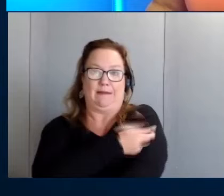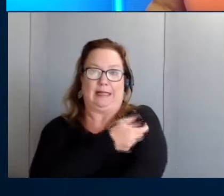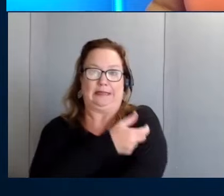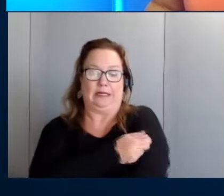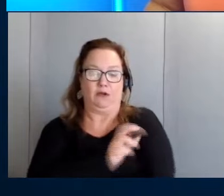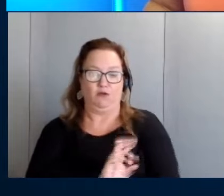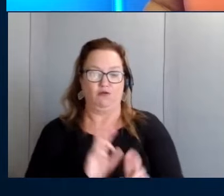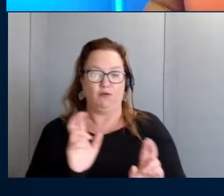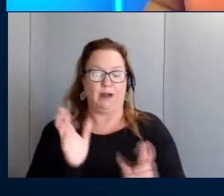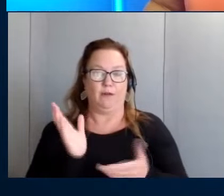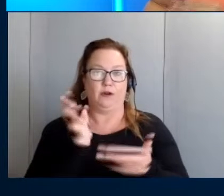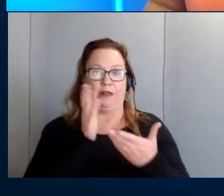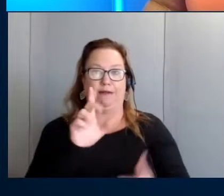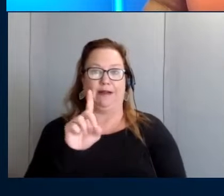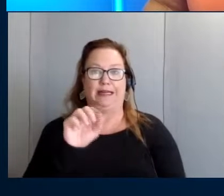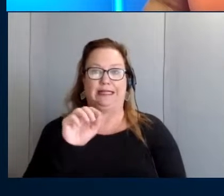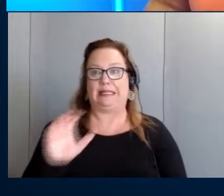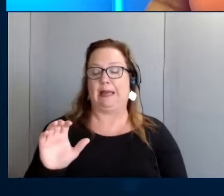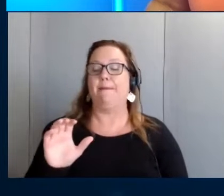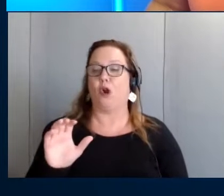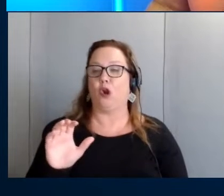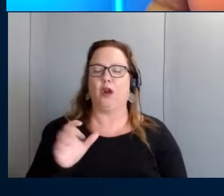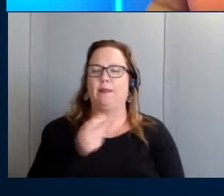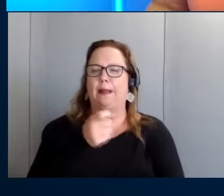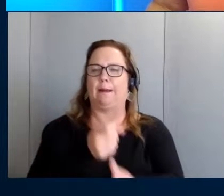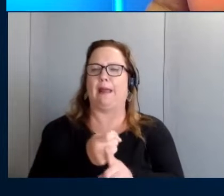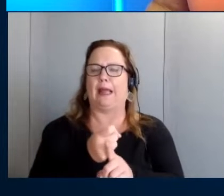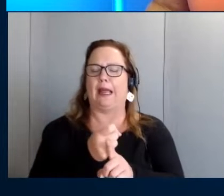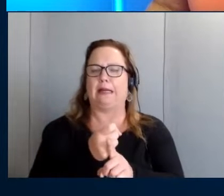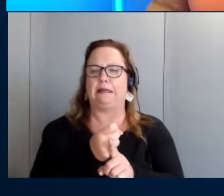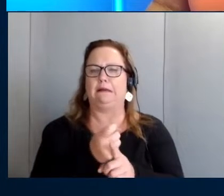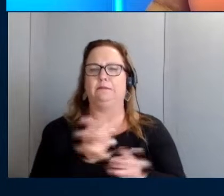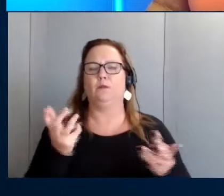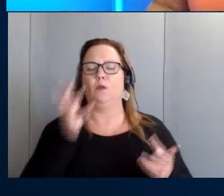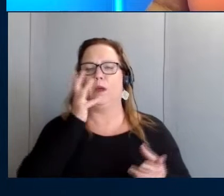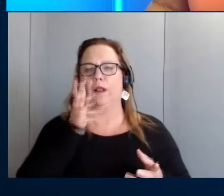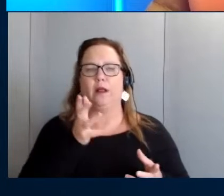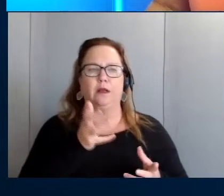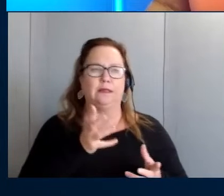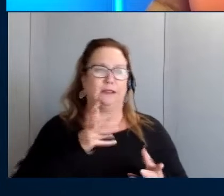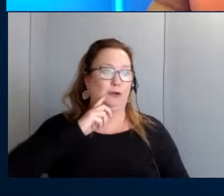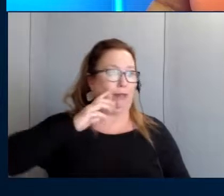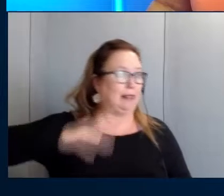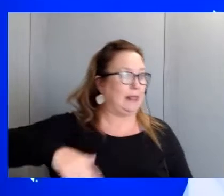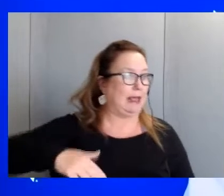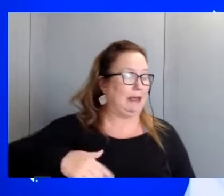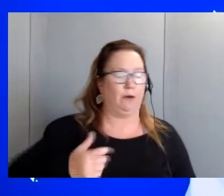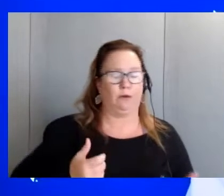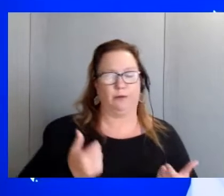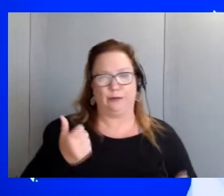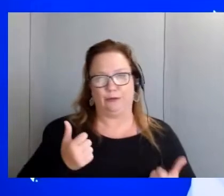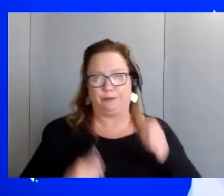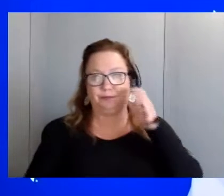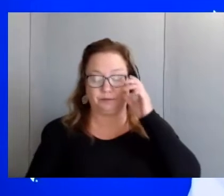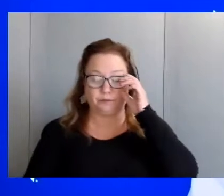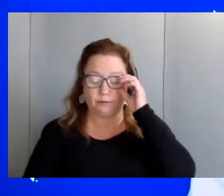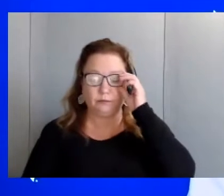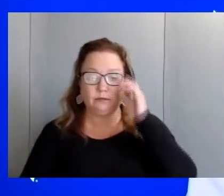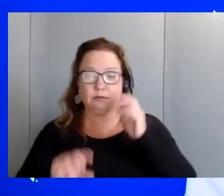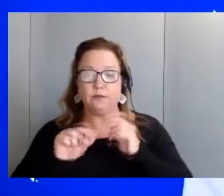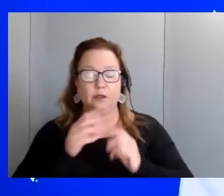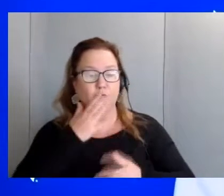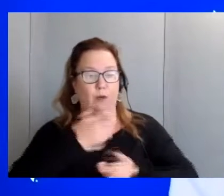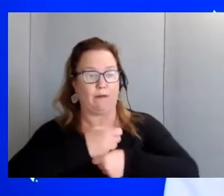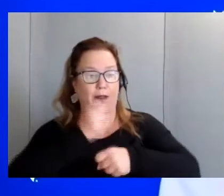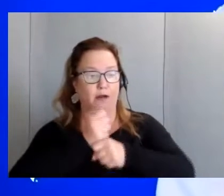by December. So what impact will that have? Is this a case of a little too late? What do you think? I think it's good that we have some manufacturing here